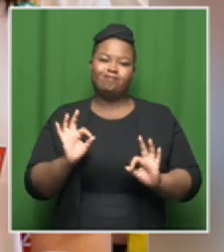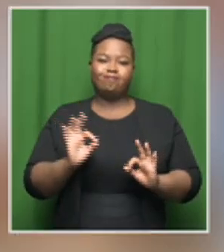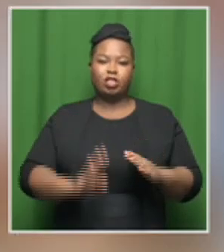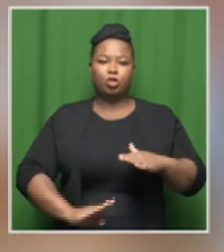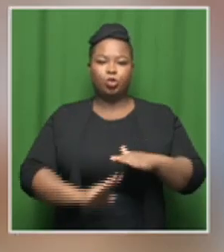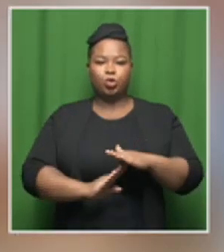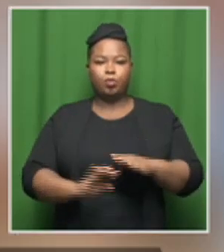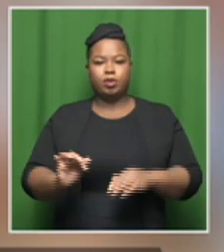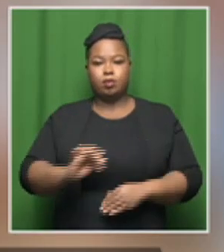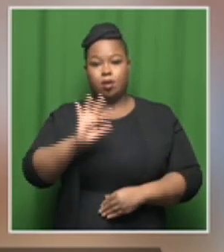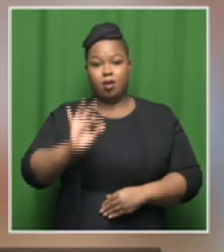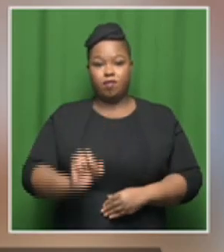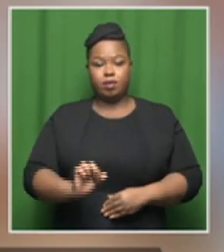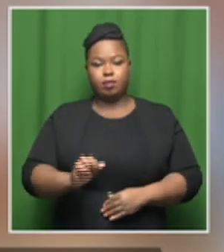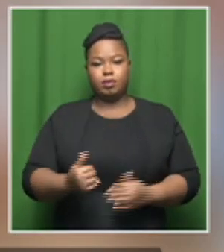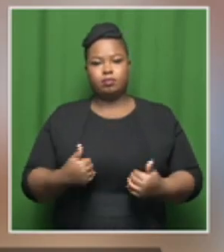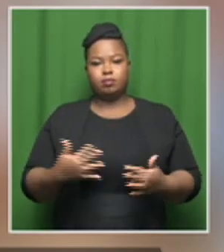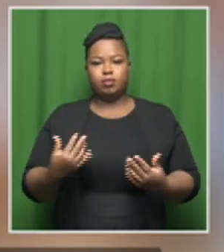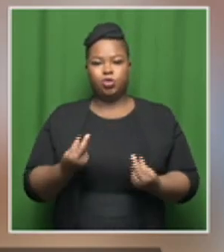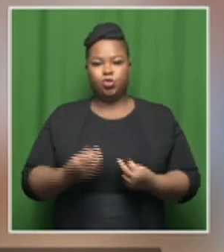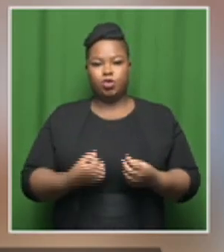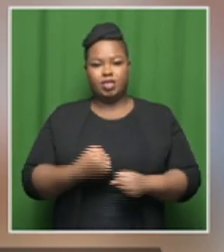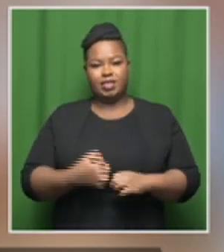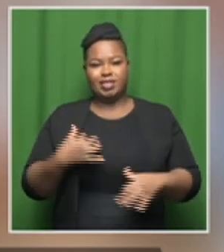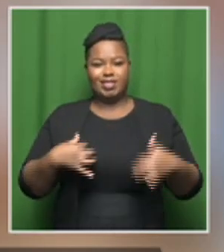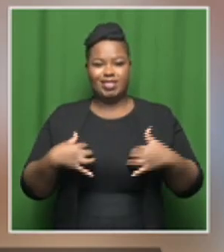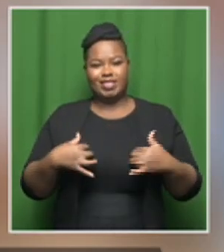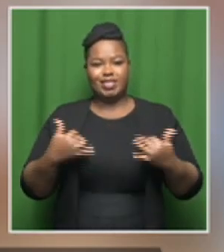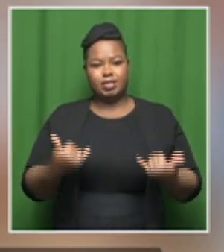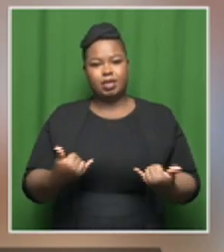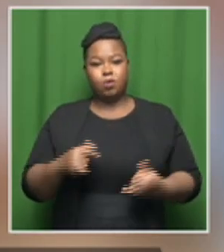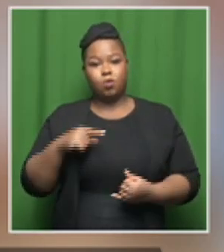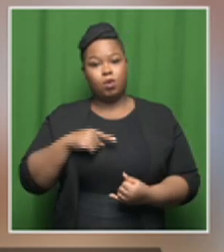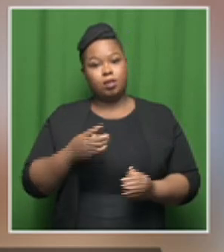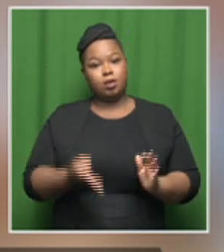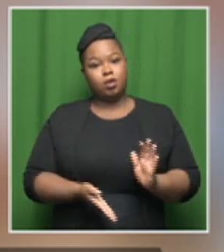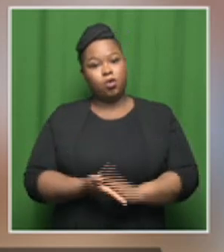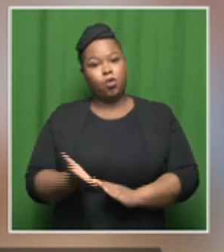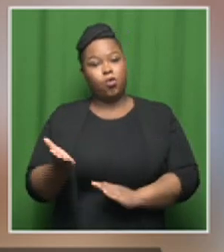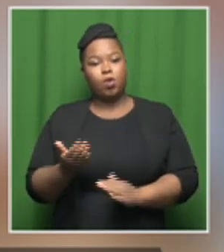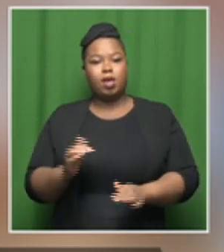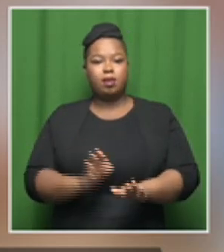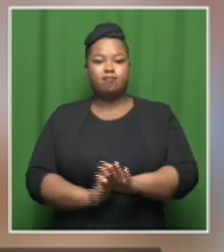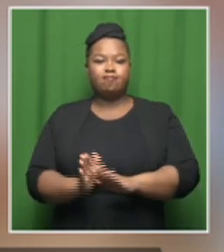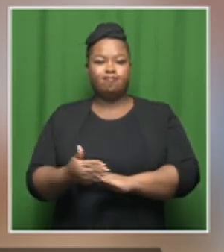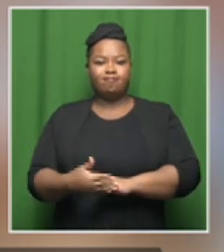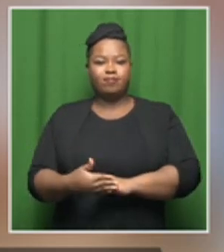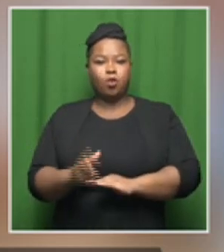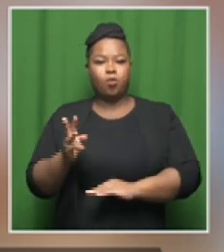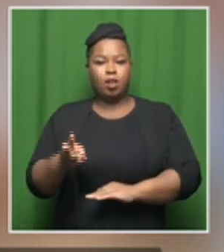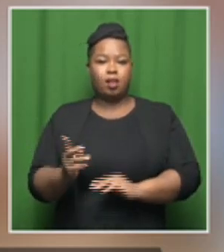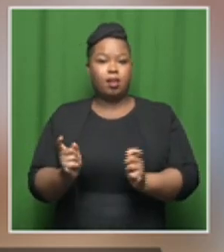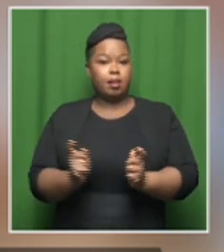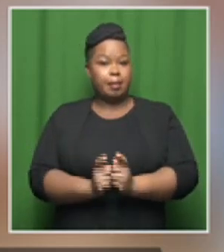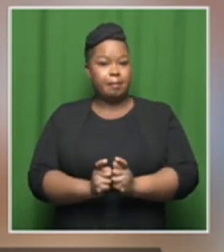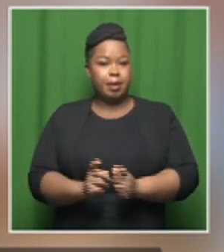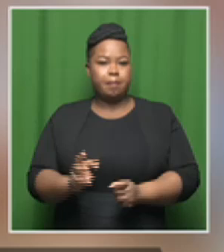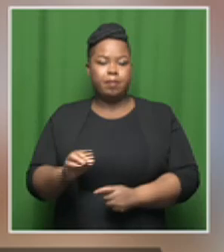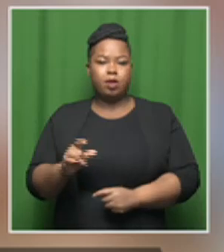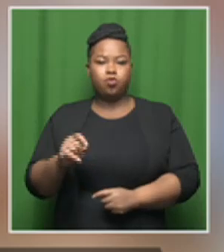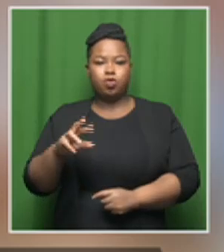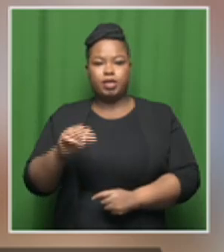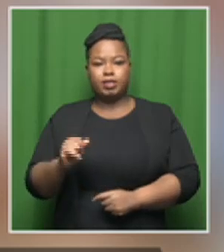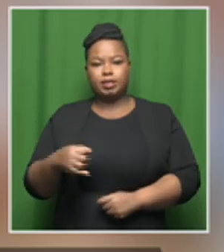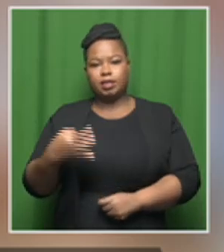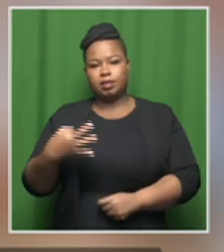ranked team in Africa, start the new year with an exciting challenge when they travel to the Caribbean to take on Jamaica in the